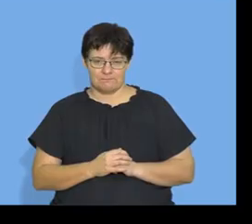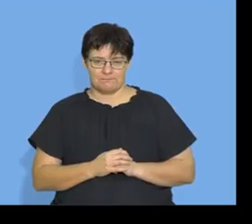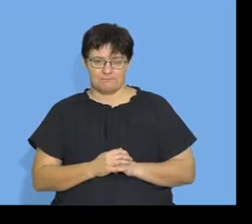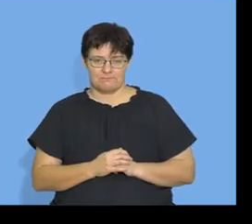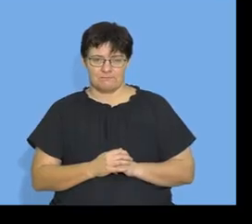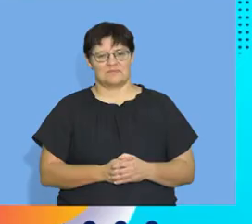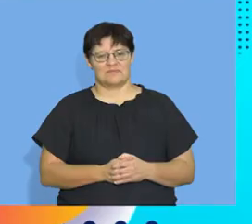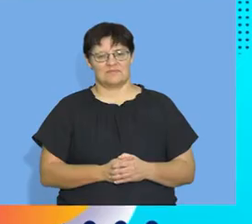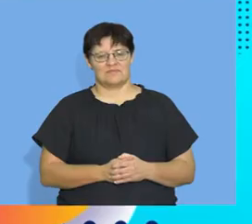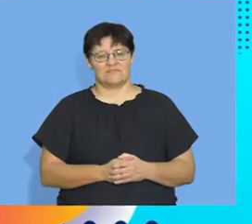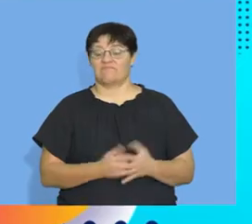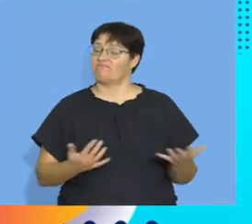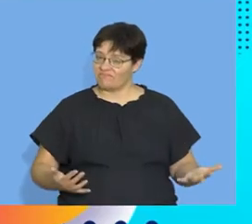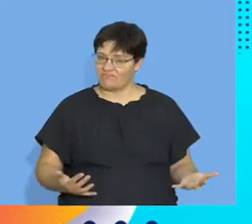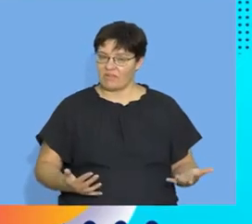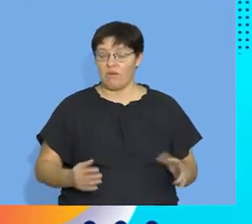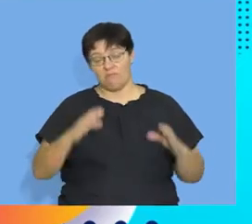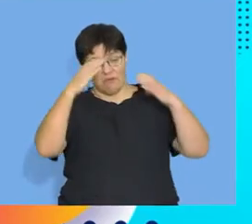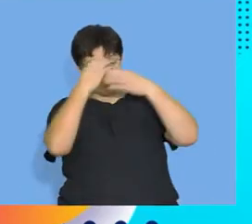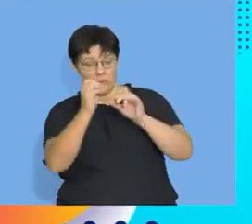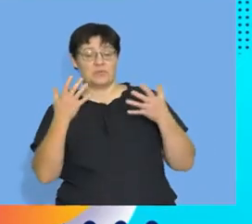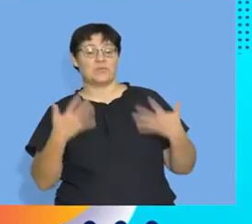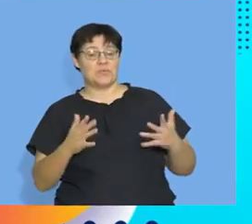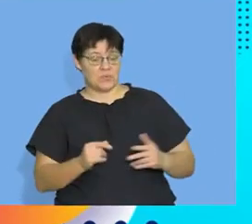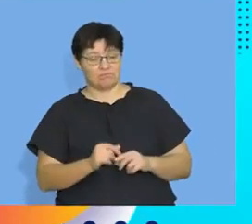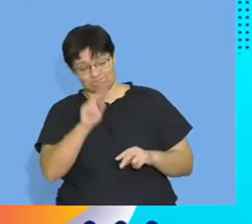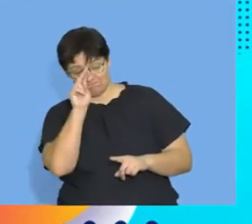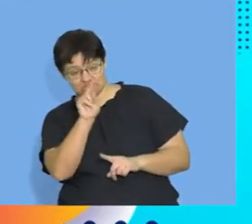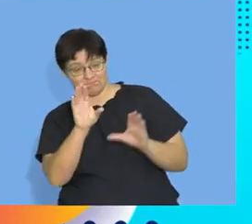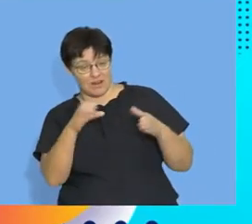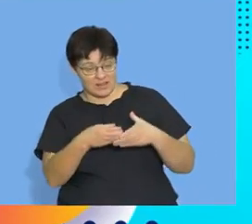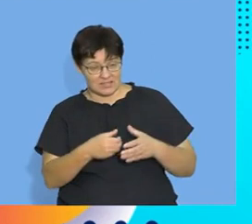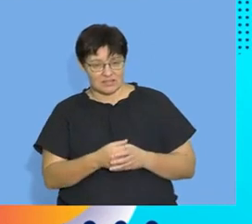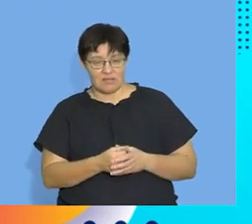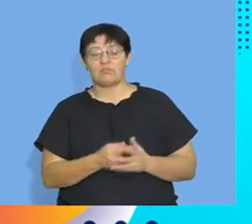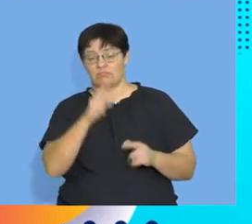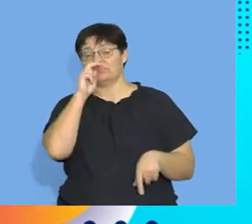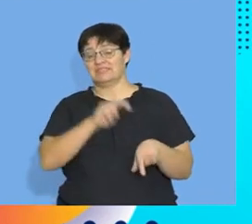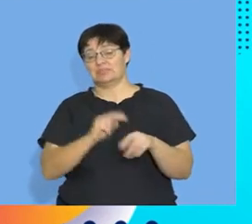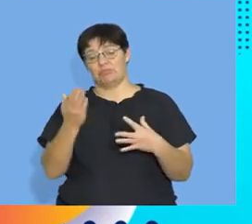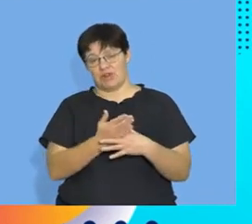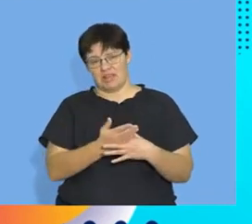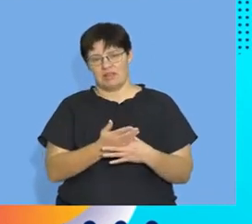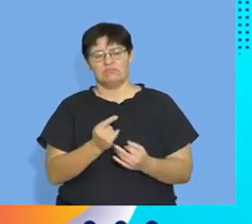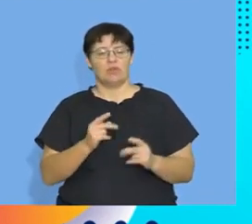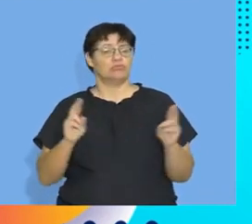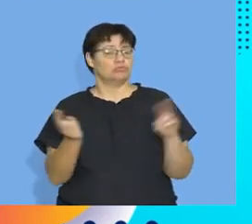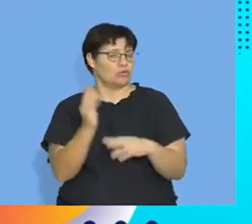cord. Guys, you've been focused, you've been an attentive class. You deserve a break. Let's get into a